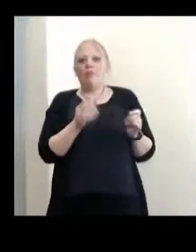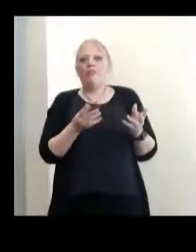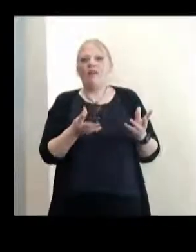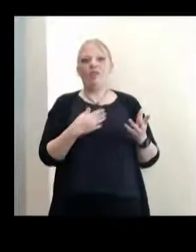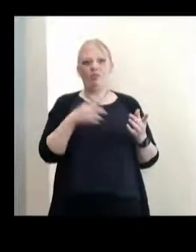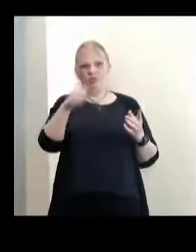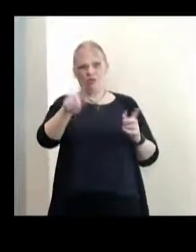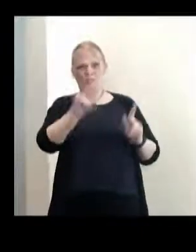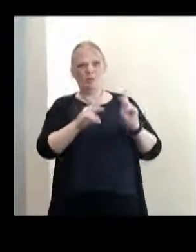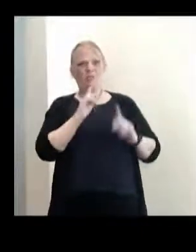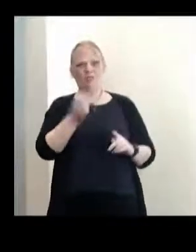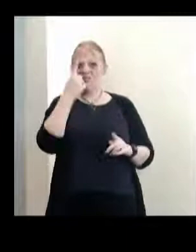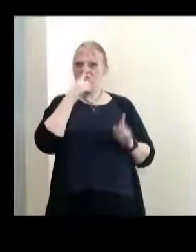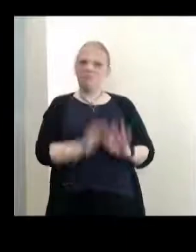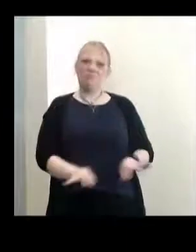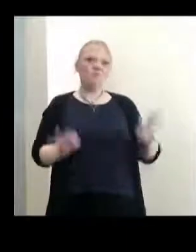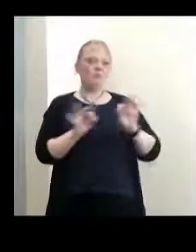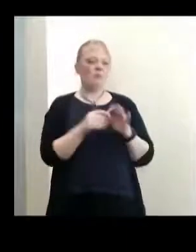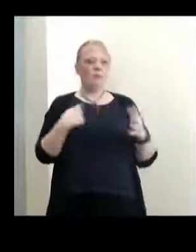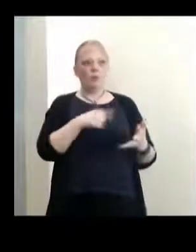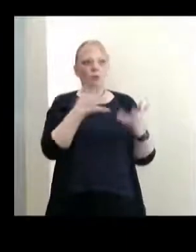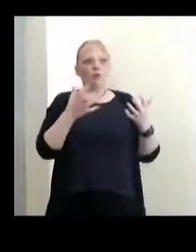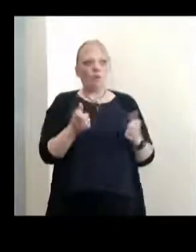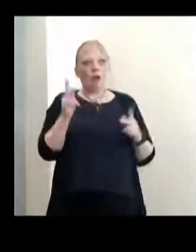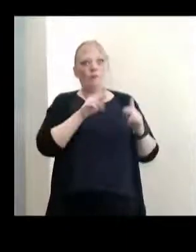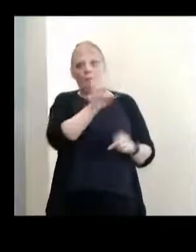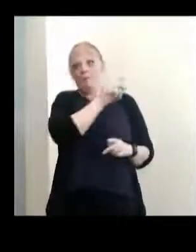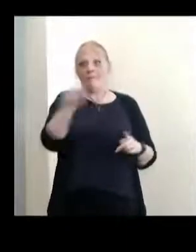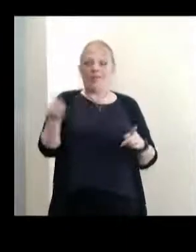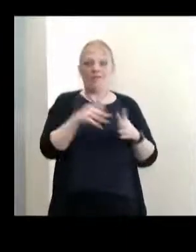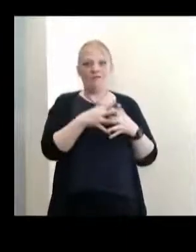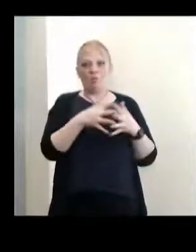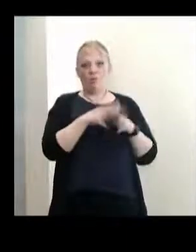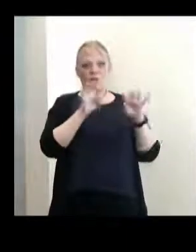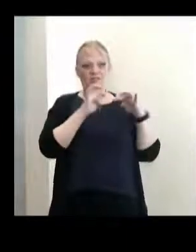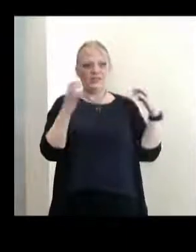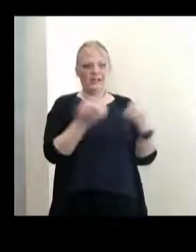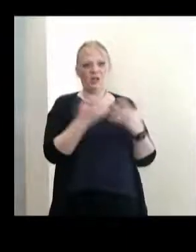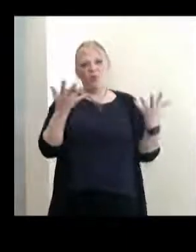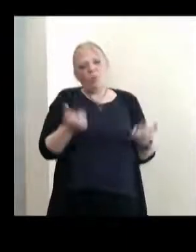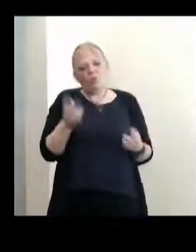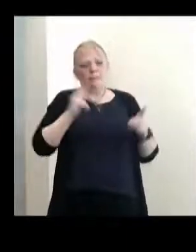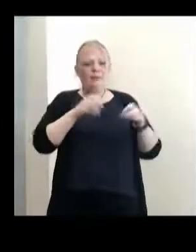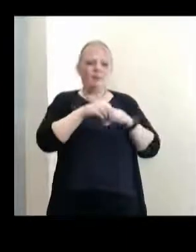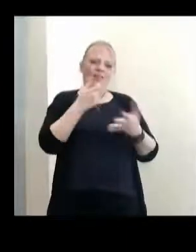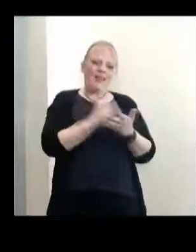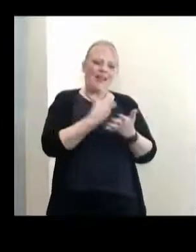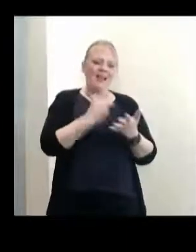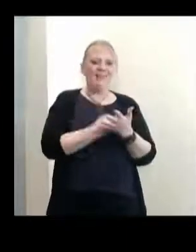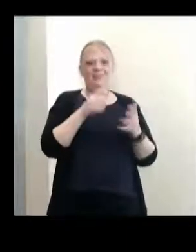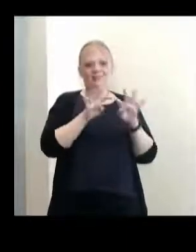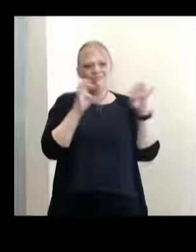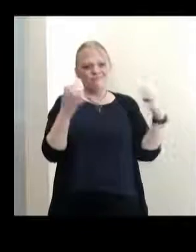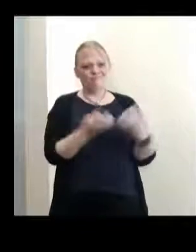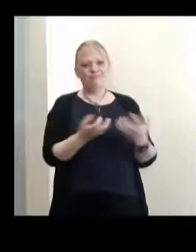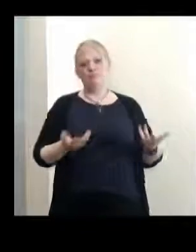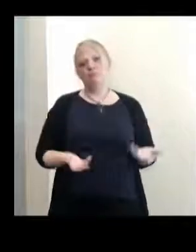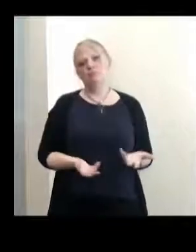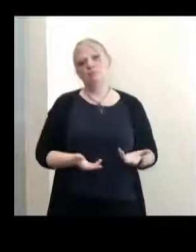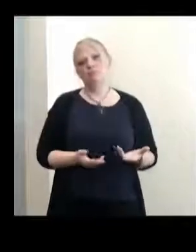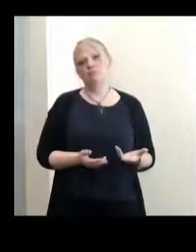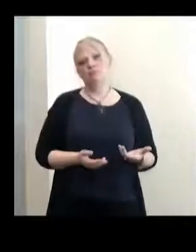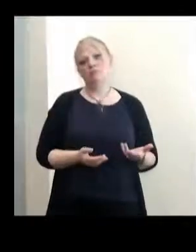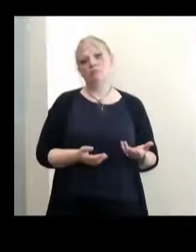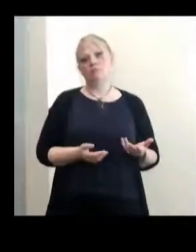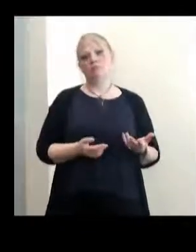public understands that. And we want people back in the stadium. It's as simple as that. We want people in the hockey arena. I